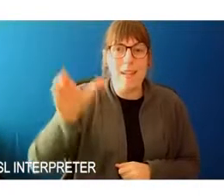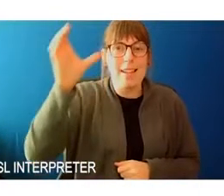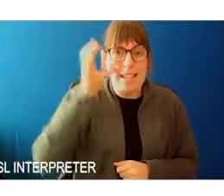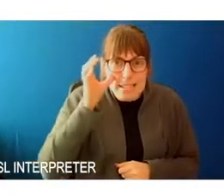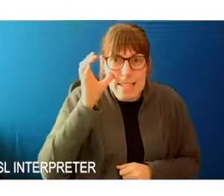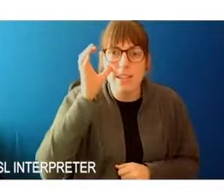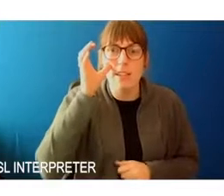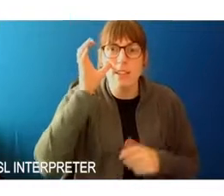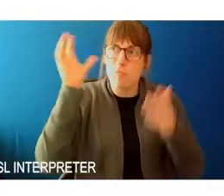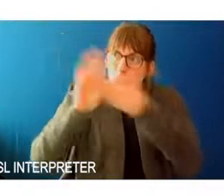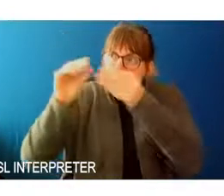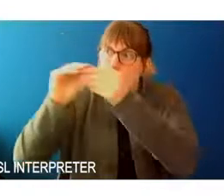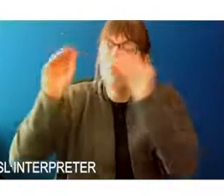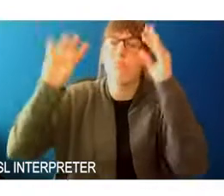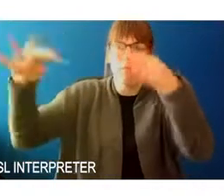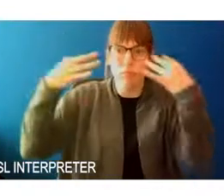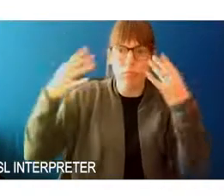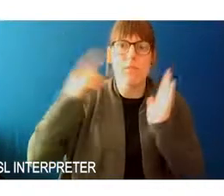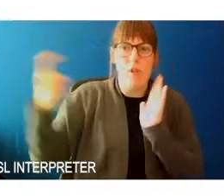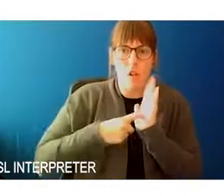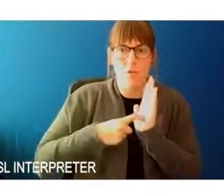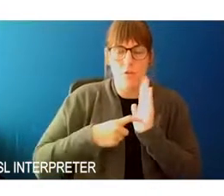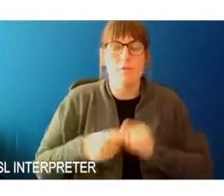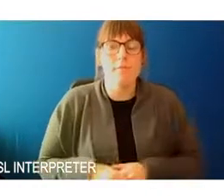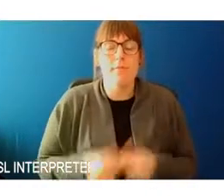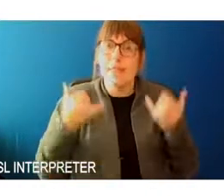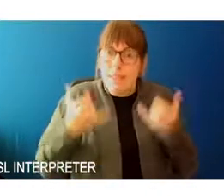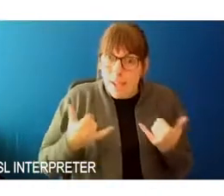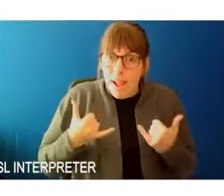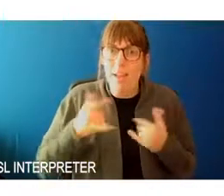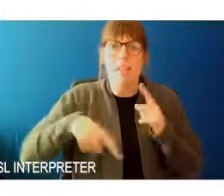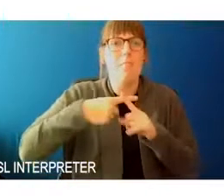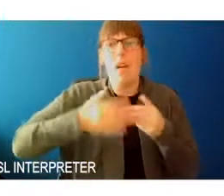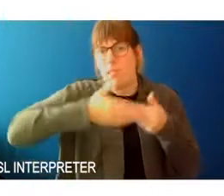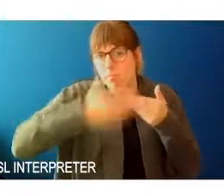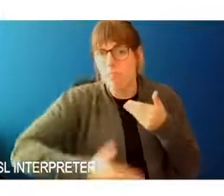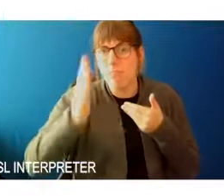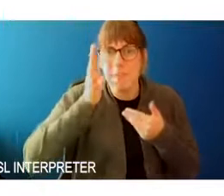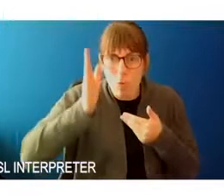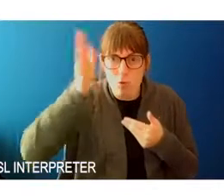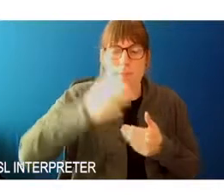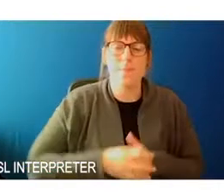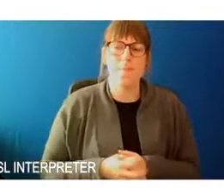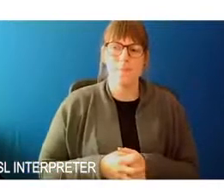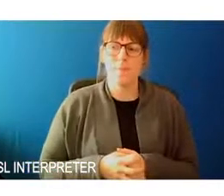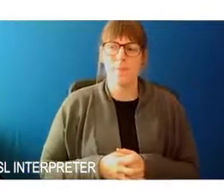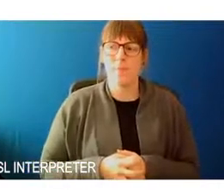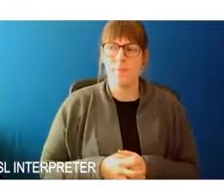hear, listen, voice, and be heard today and